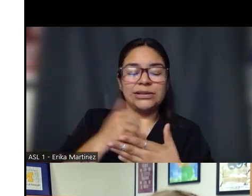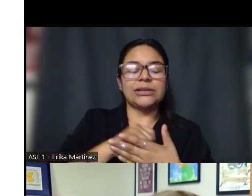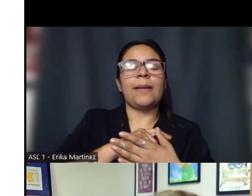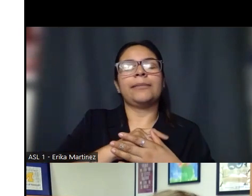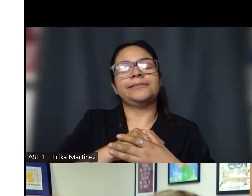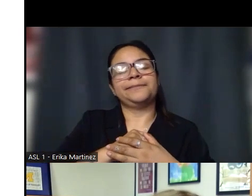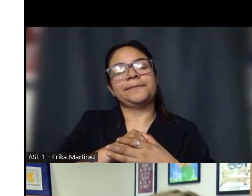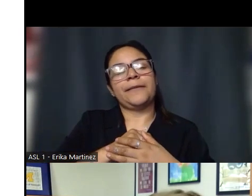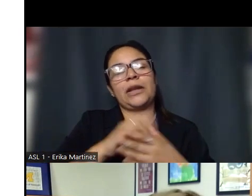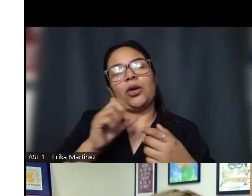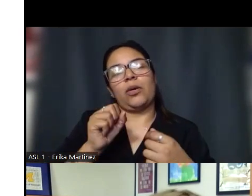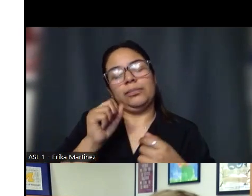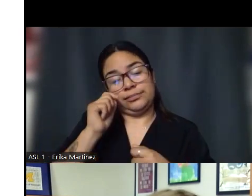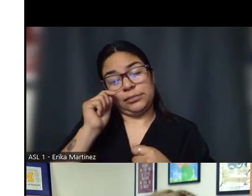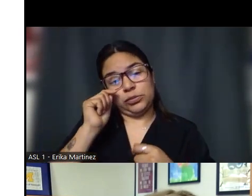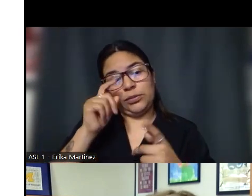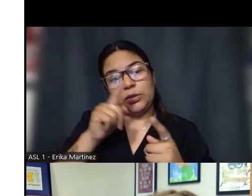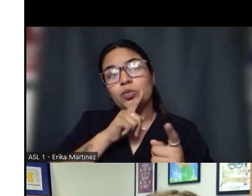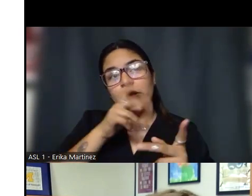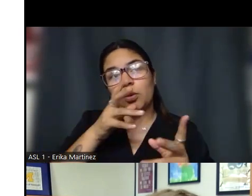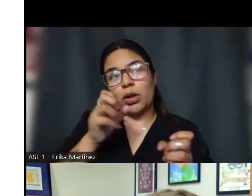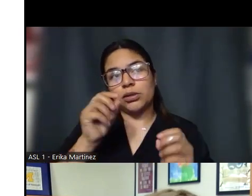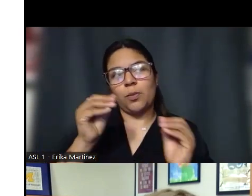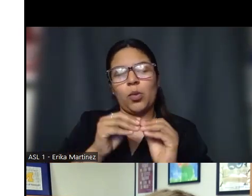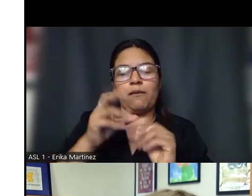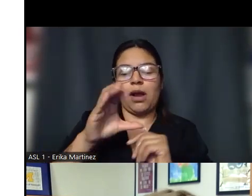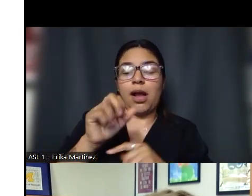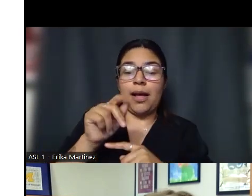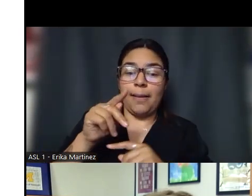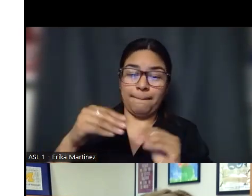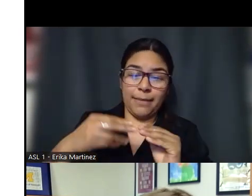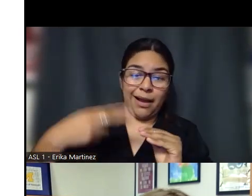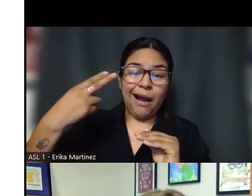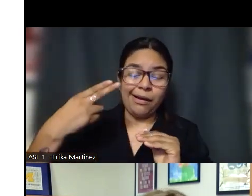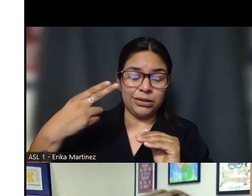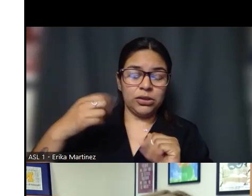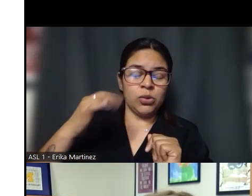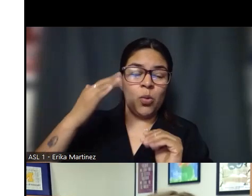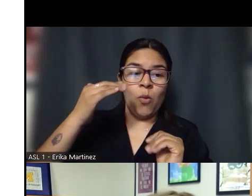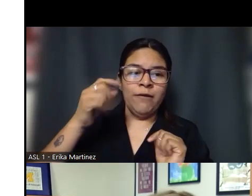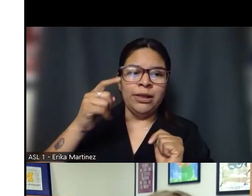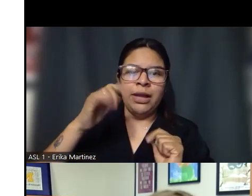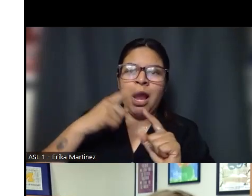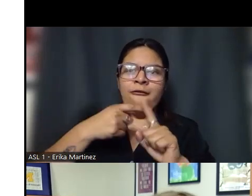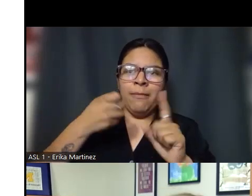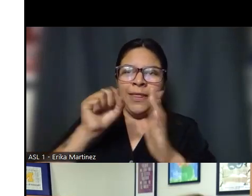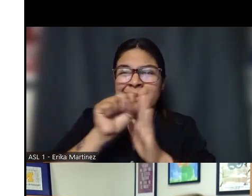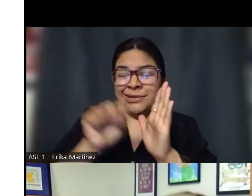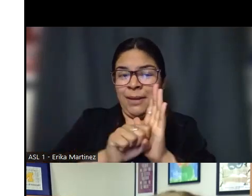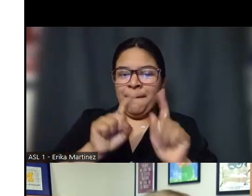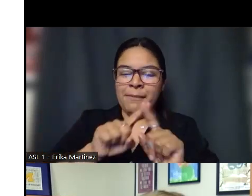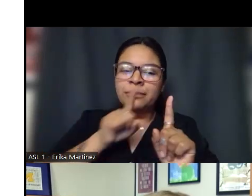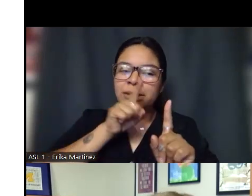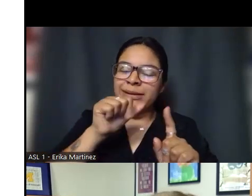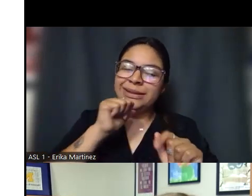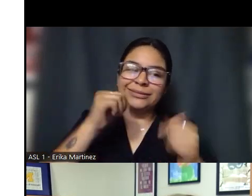to raise the cap, which would result hopefully in more funding coming to the states through the formula grant programs. But it's really